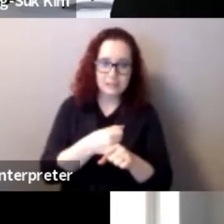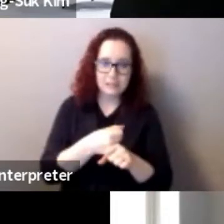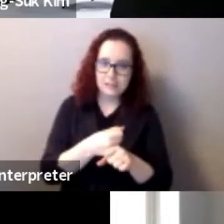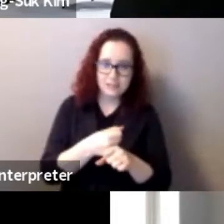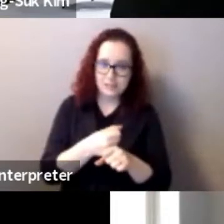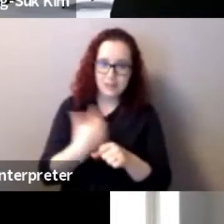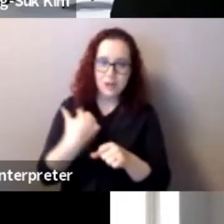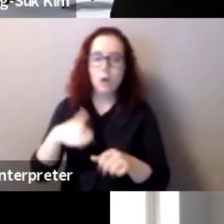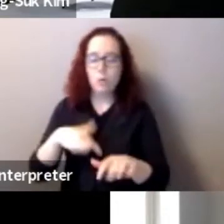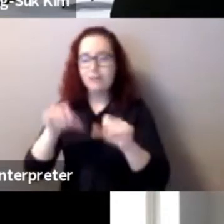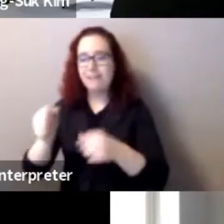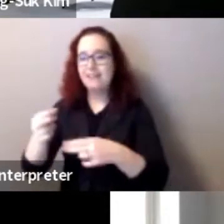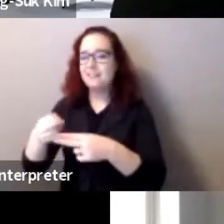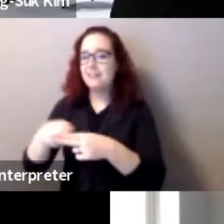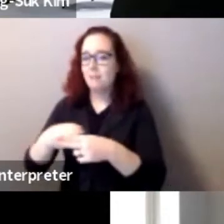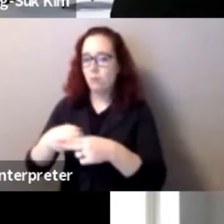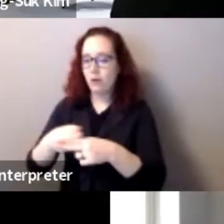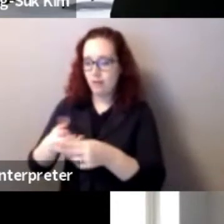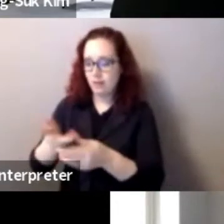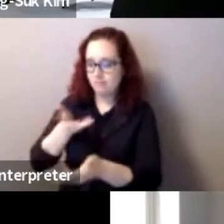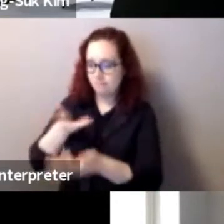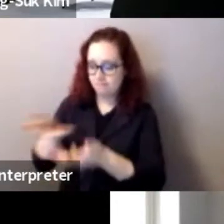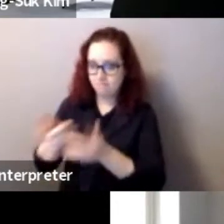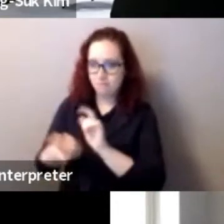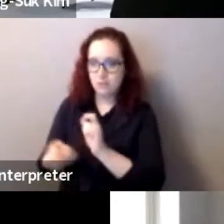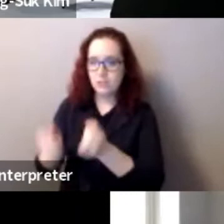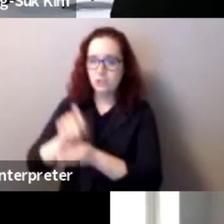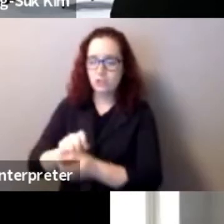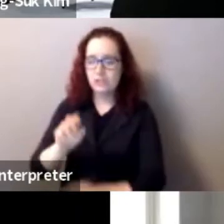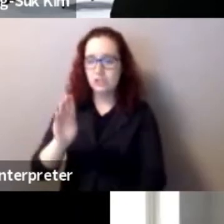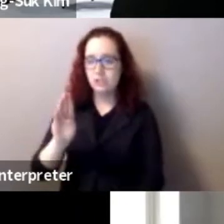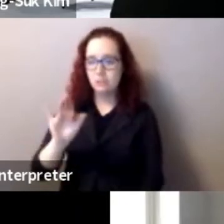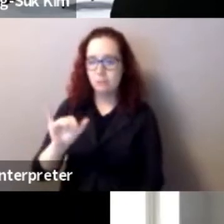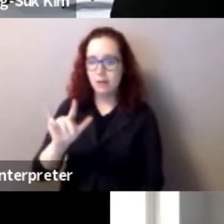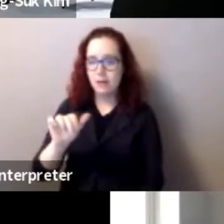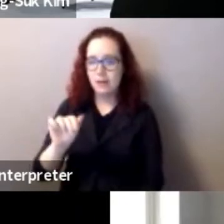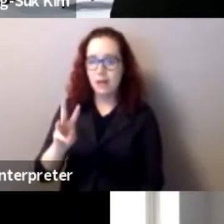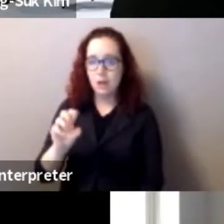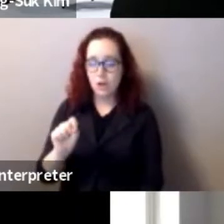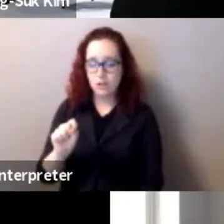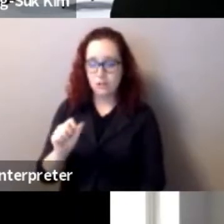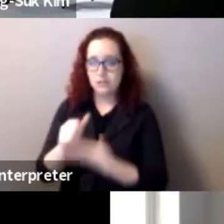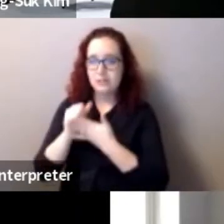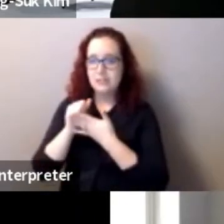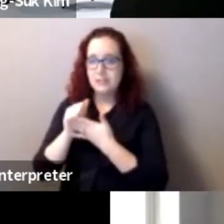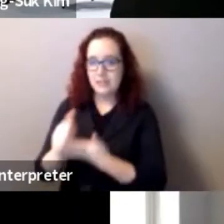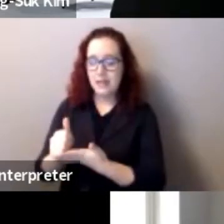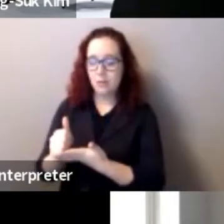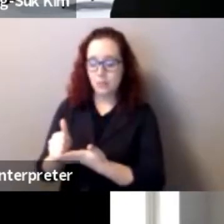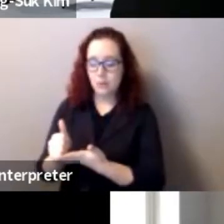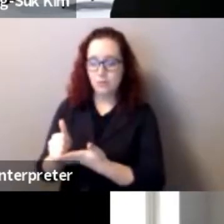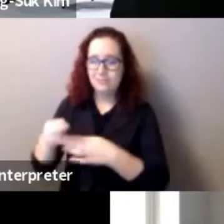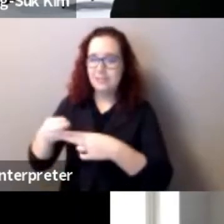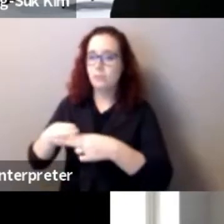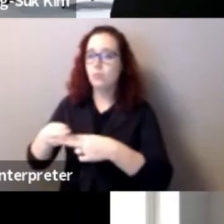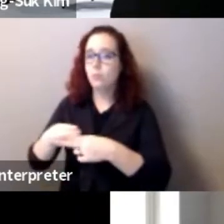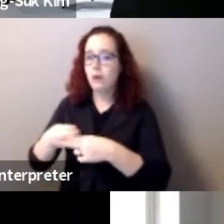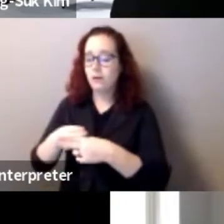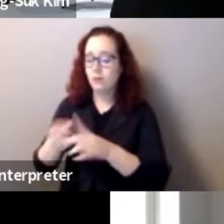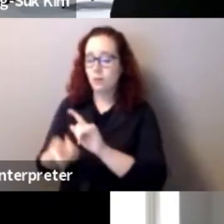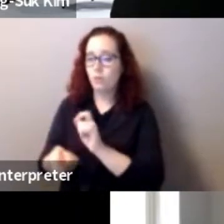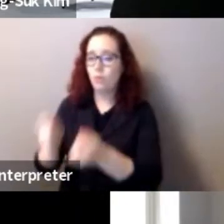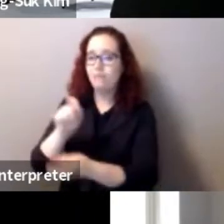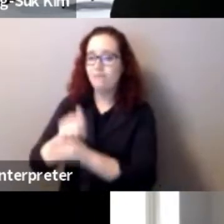an interim basis work with you to change those bylaws to allow you to at least function on an interim basis with a revised